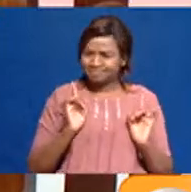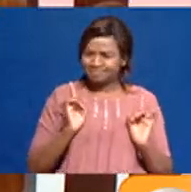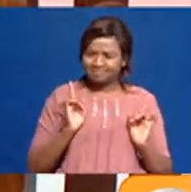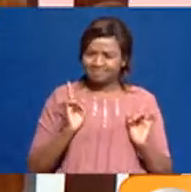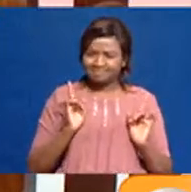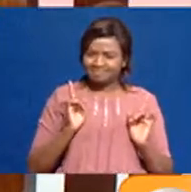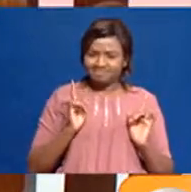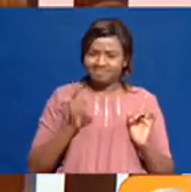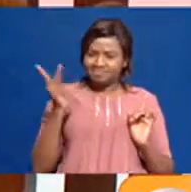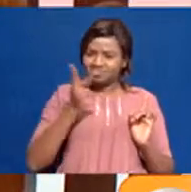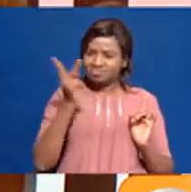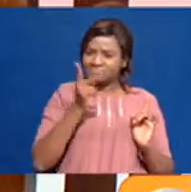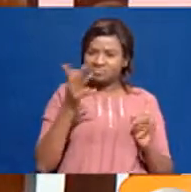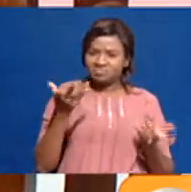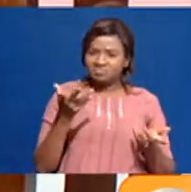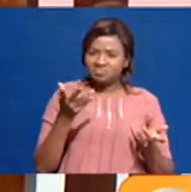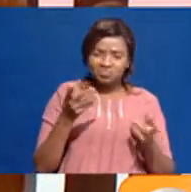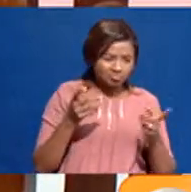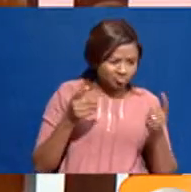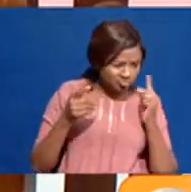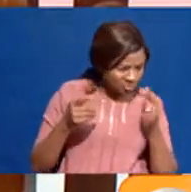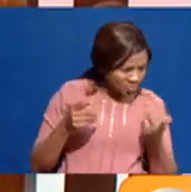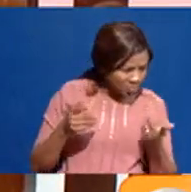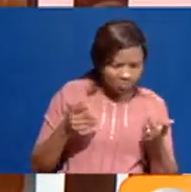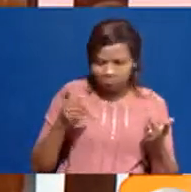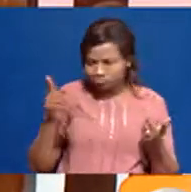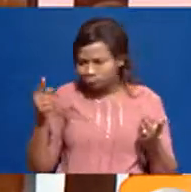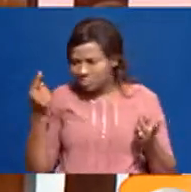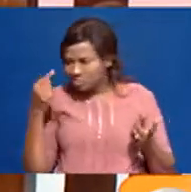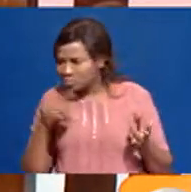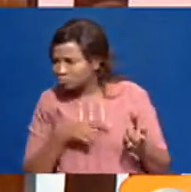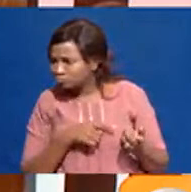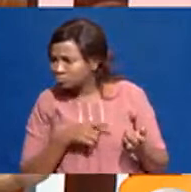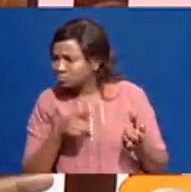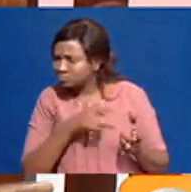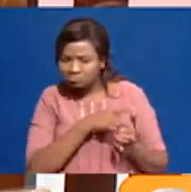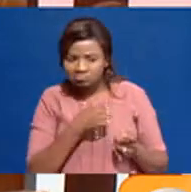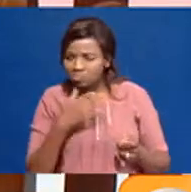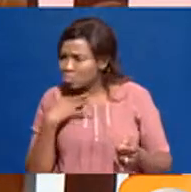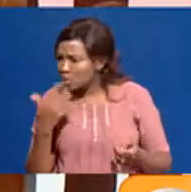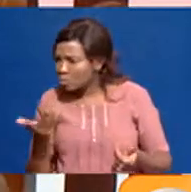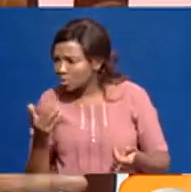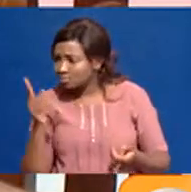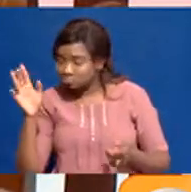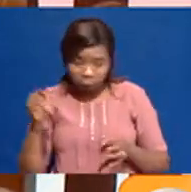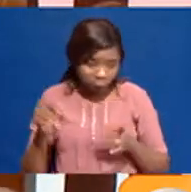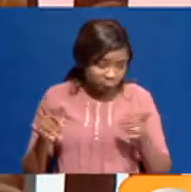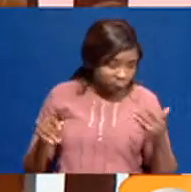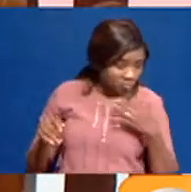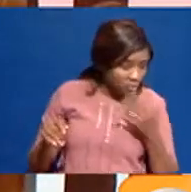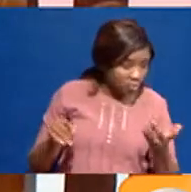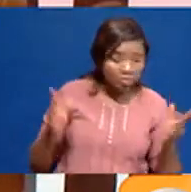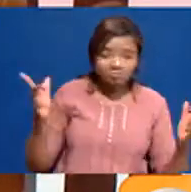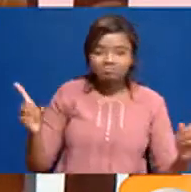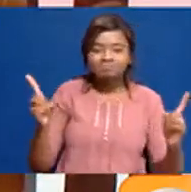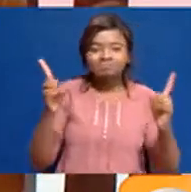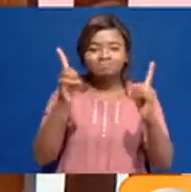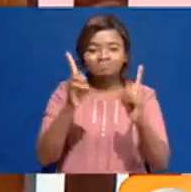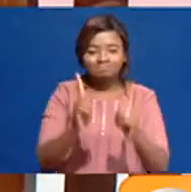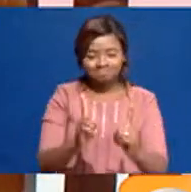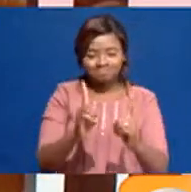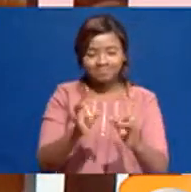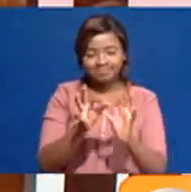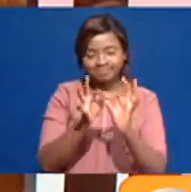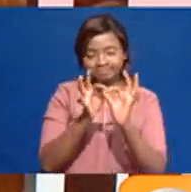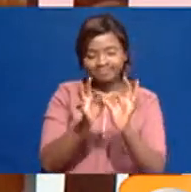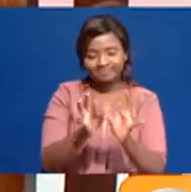saying? What are you decoding they are saying? And are you listening to what they are saying? What are they saying? What is the solution you are